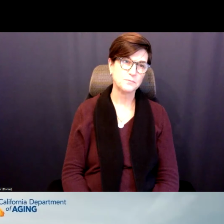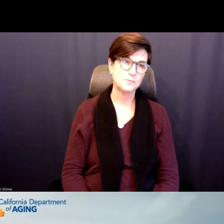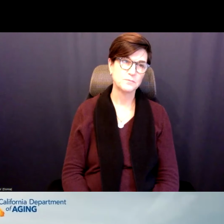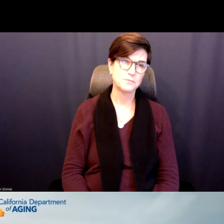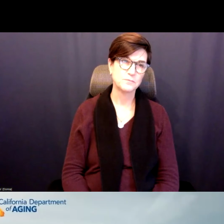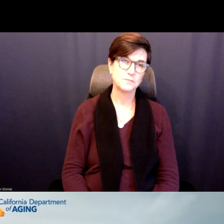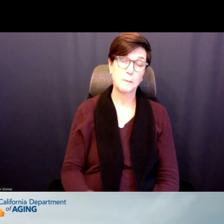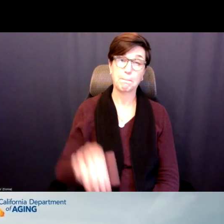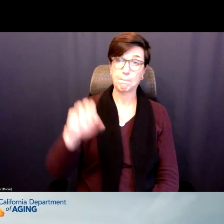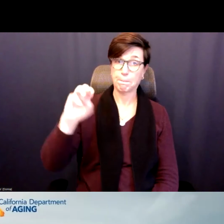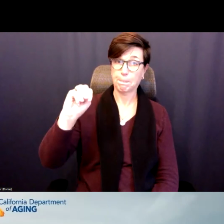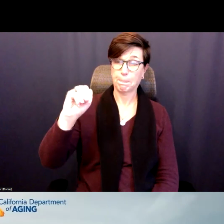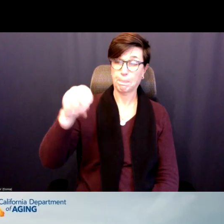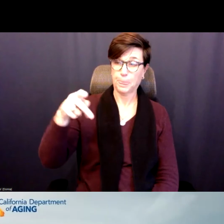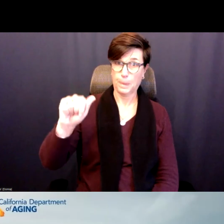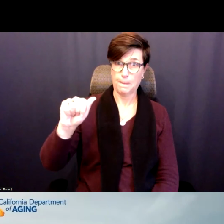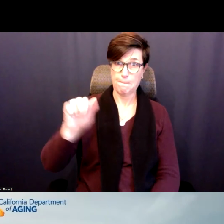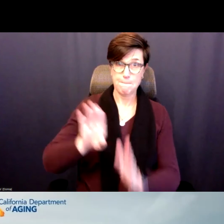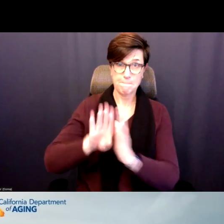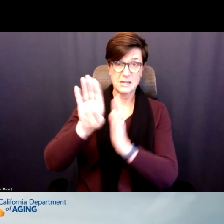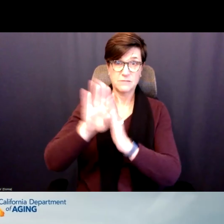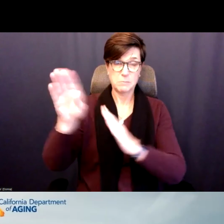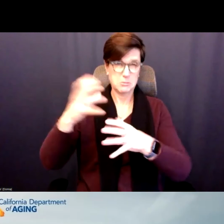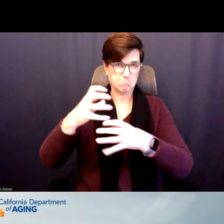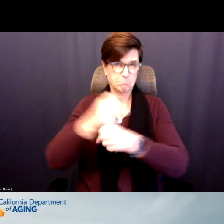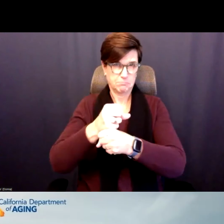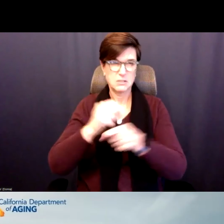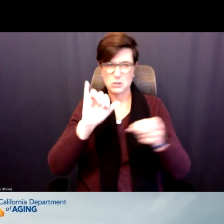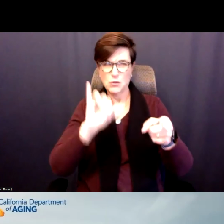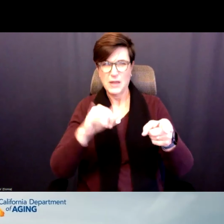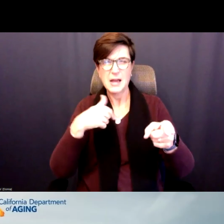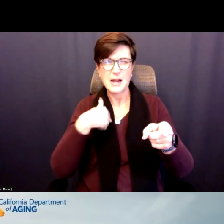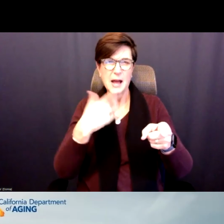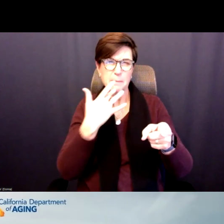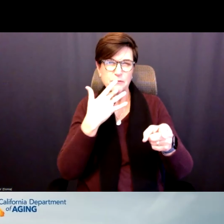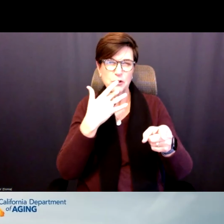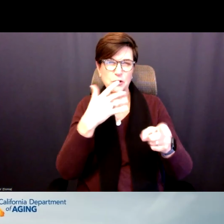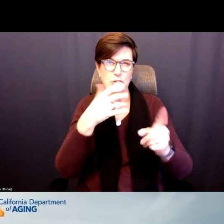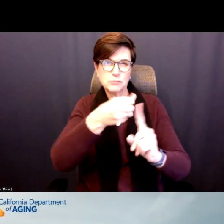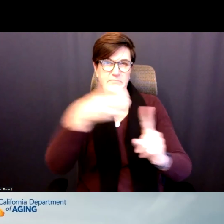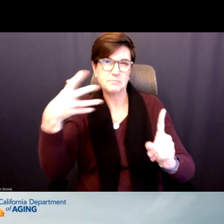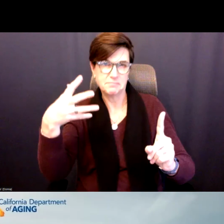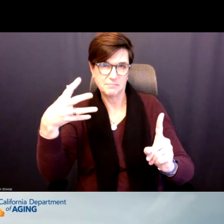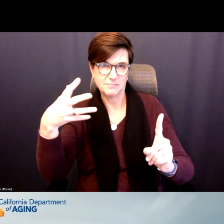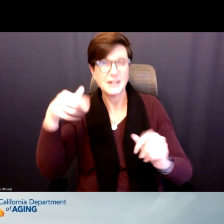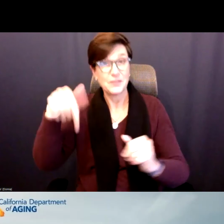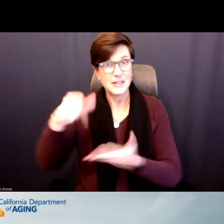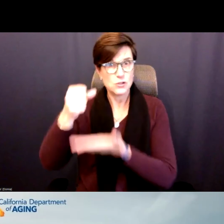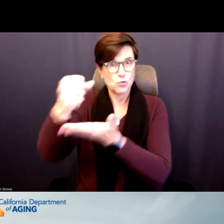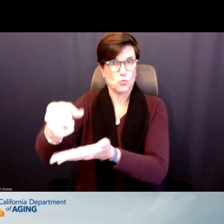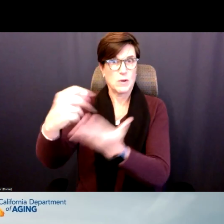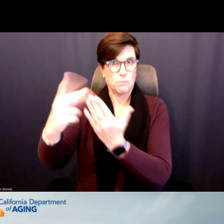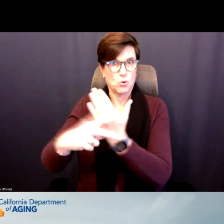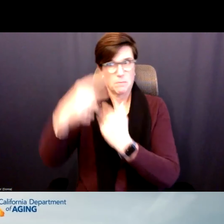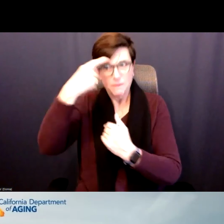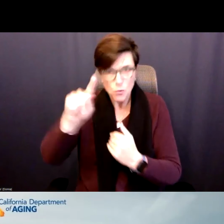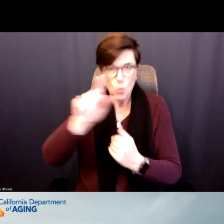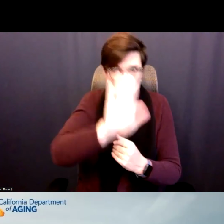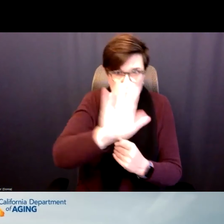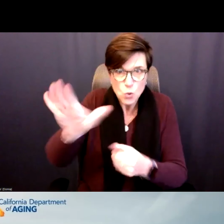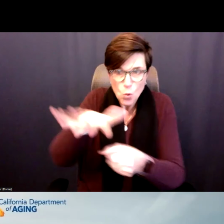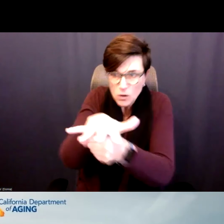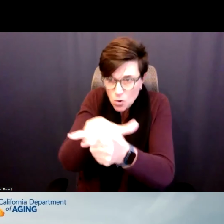how we develop the plan. And I just want to focus on that this morning, because that's really what this grant program is for. It's for helping communities to